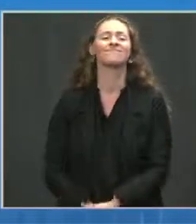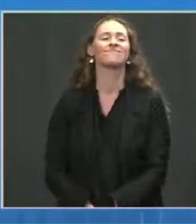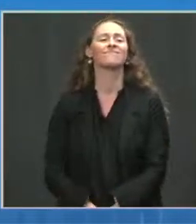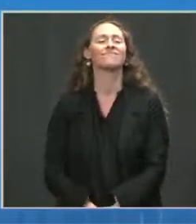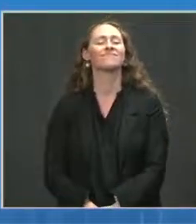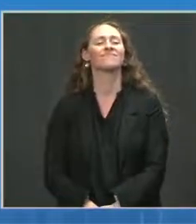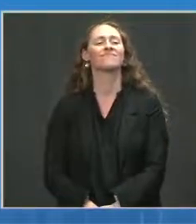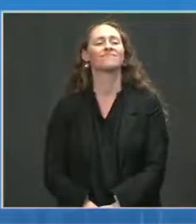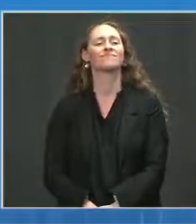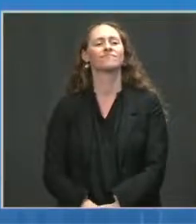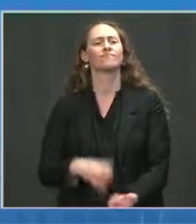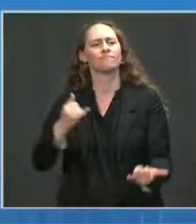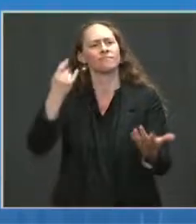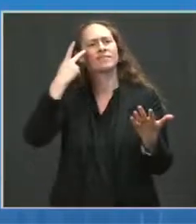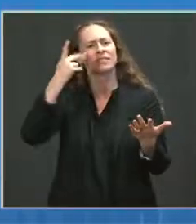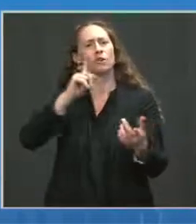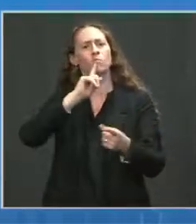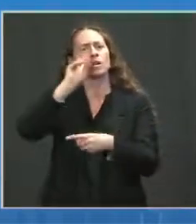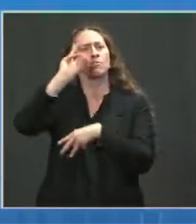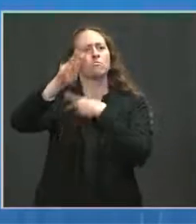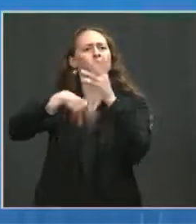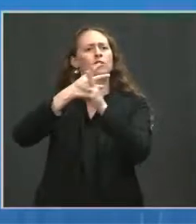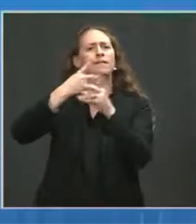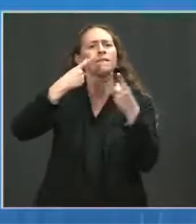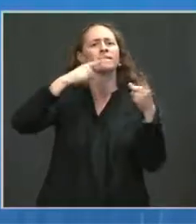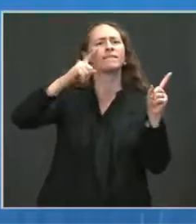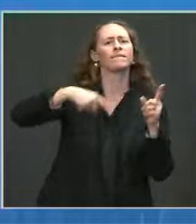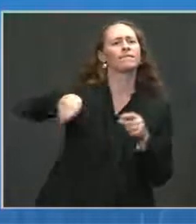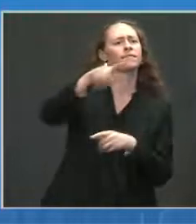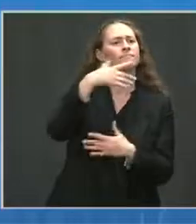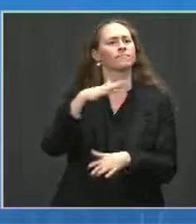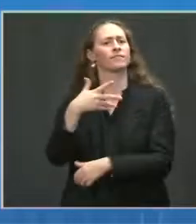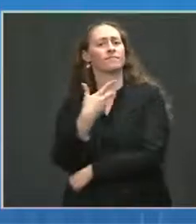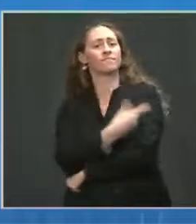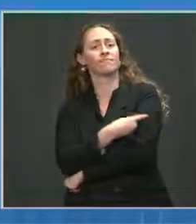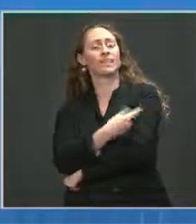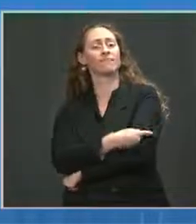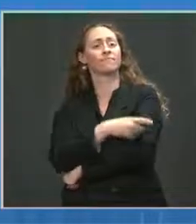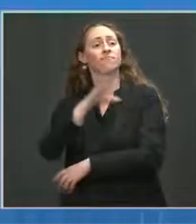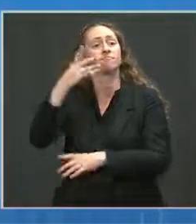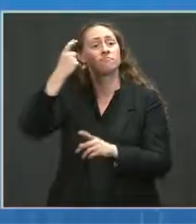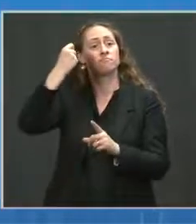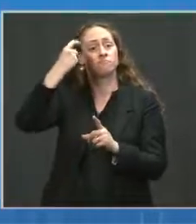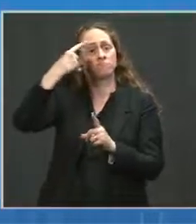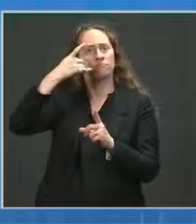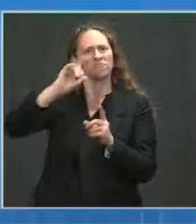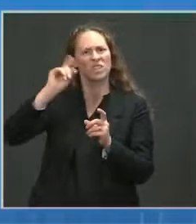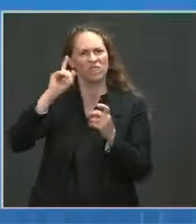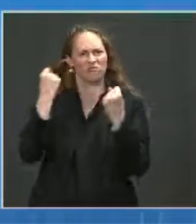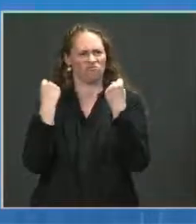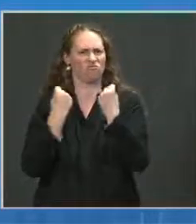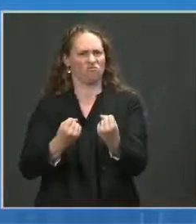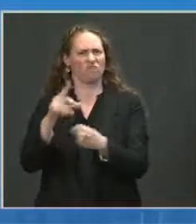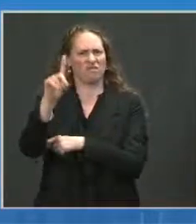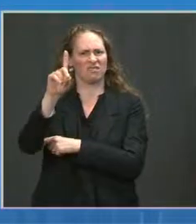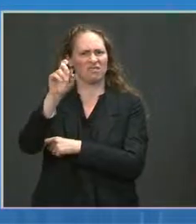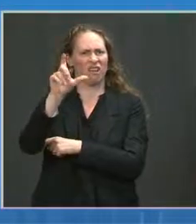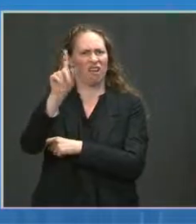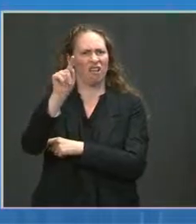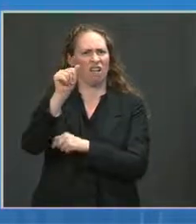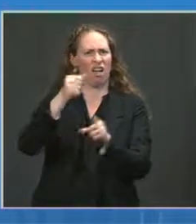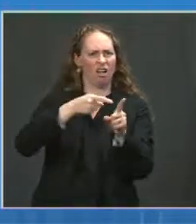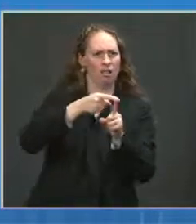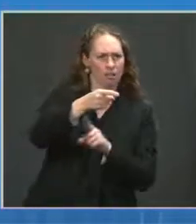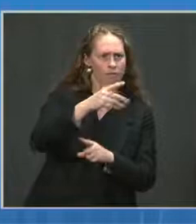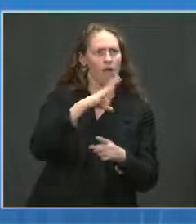world effectiveness of vaccines in the context of the Delta variant, and second, breakthrough